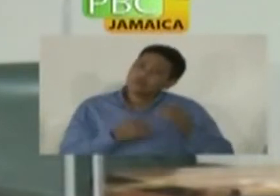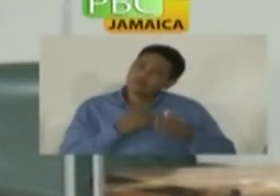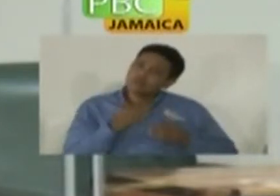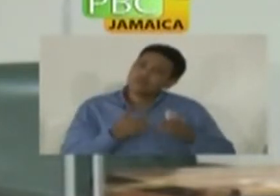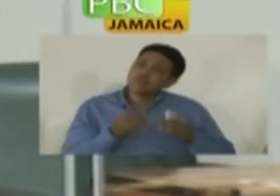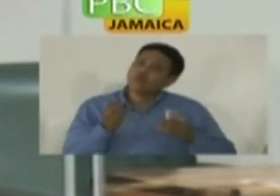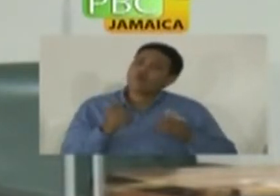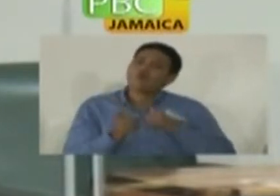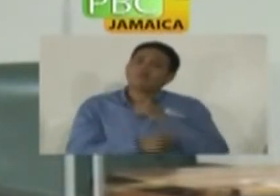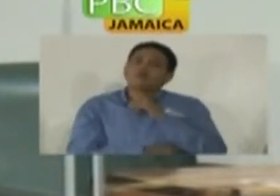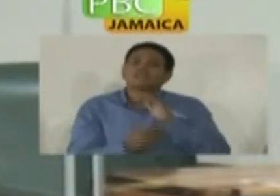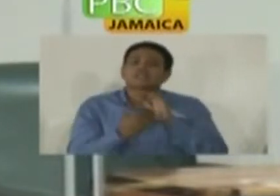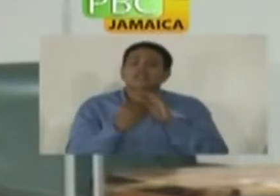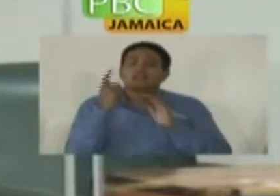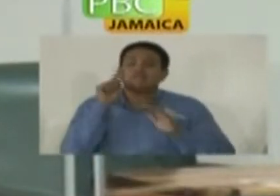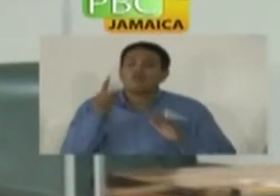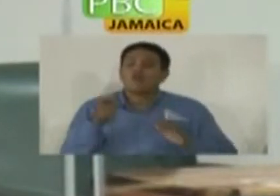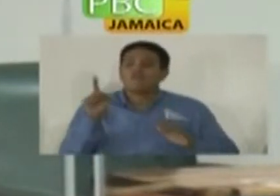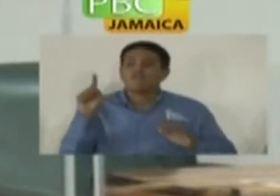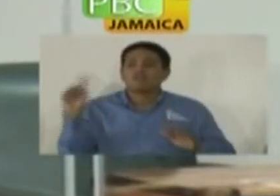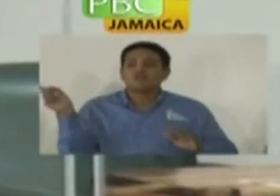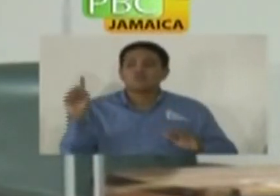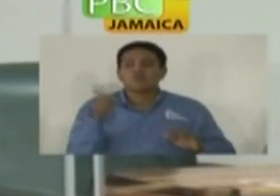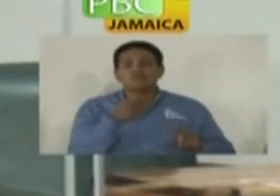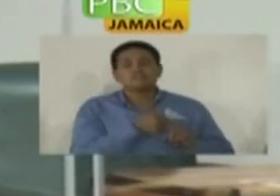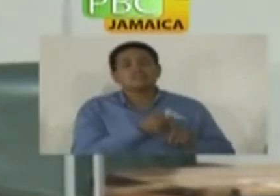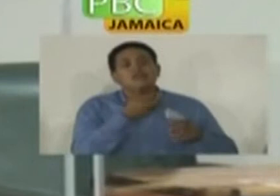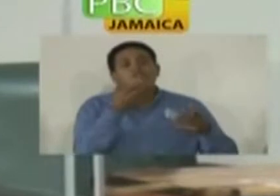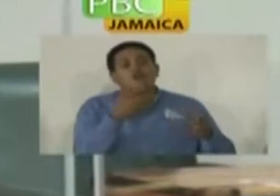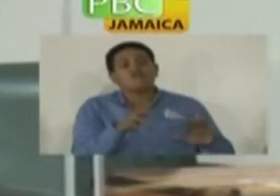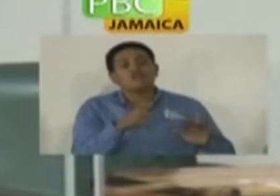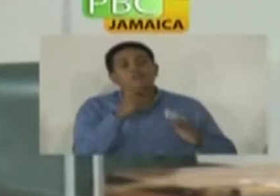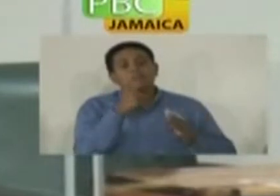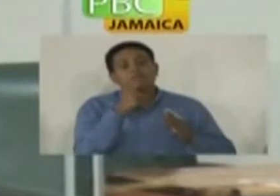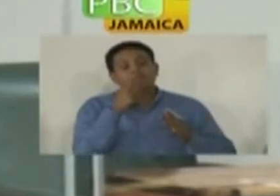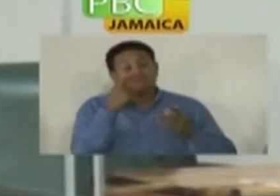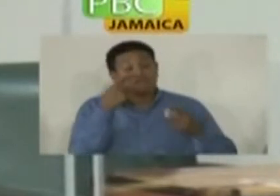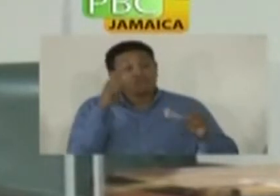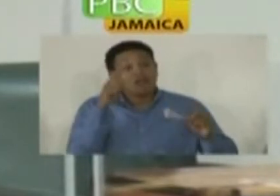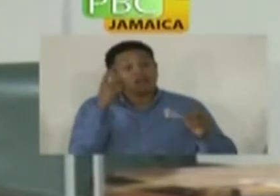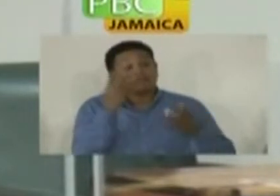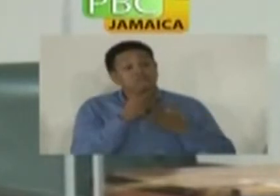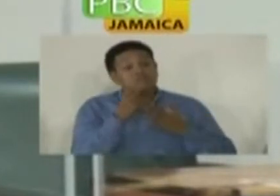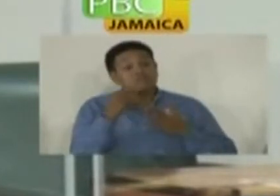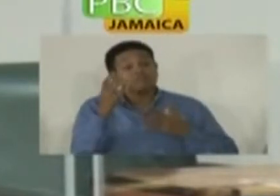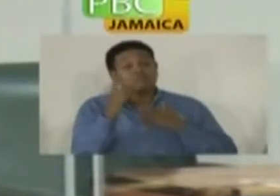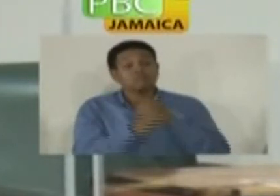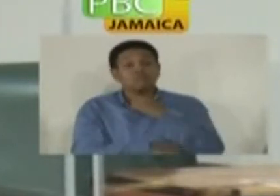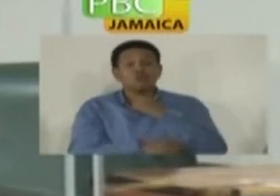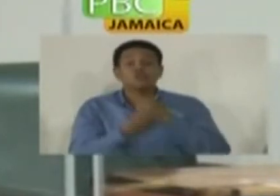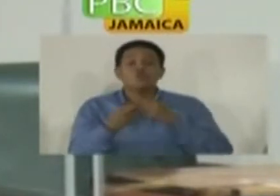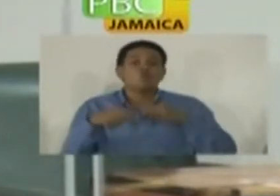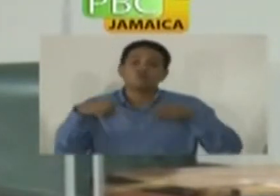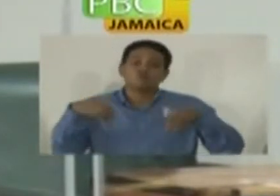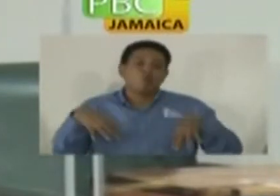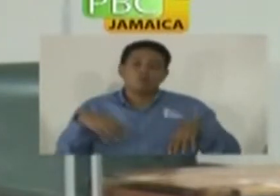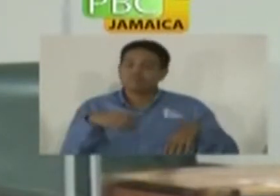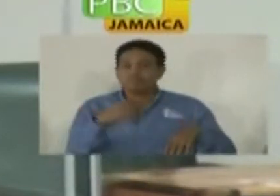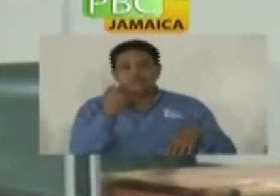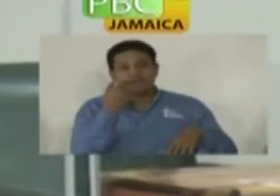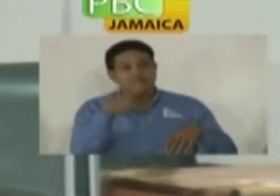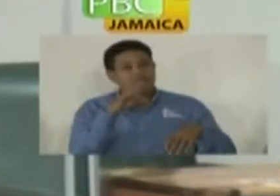again for an offense for which he has already been finally convicted or acquitted, in